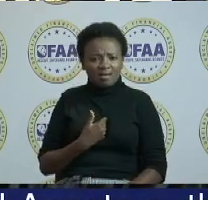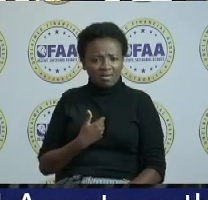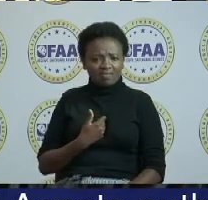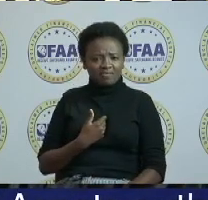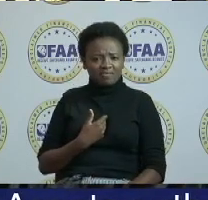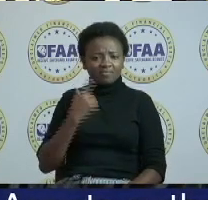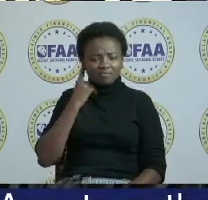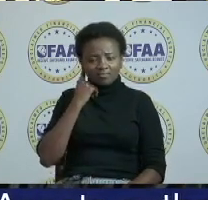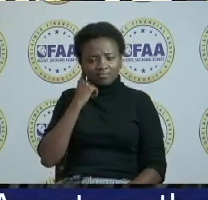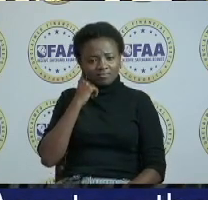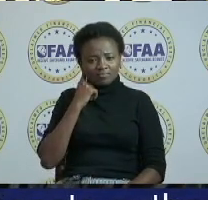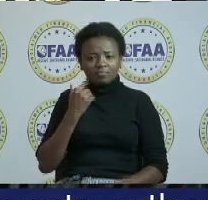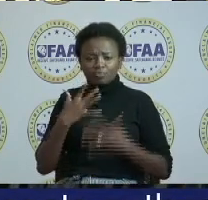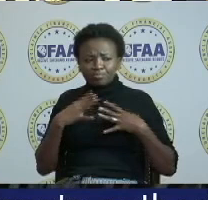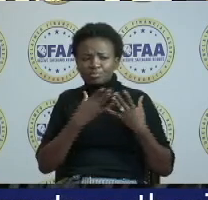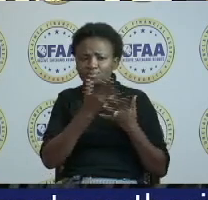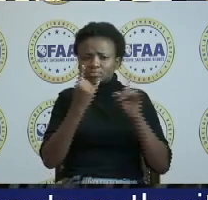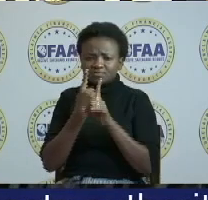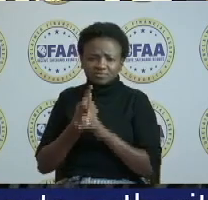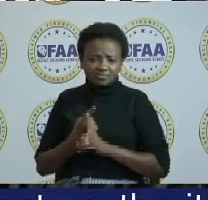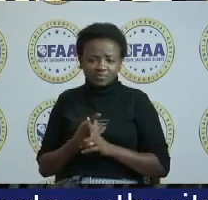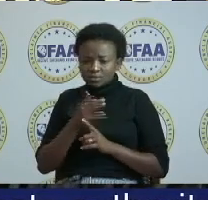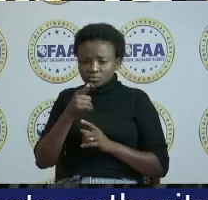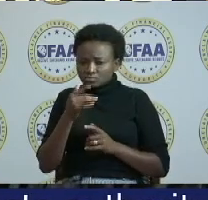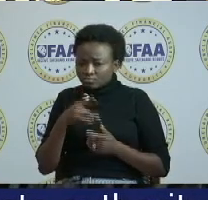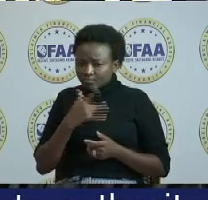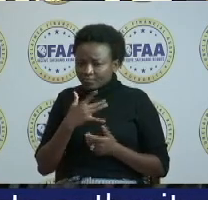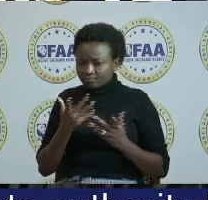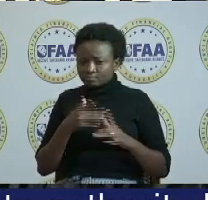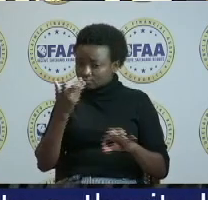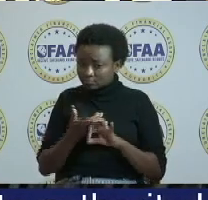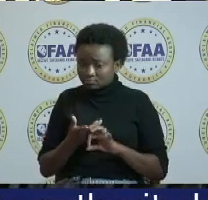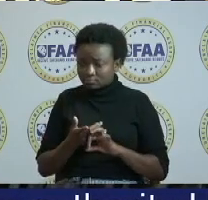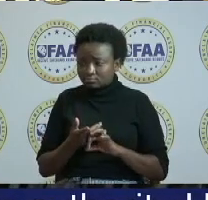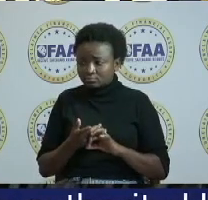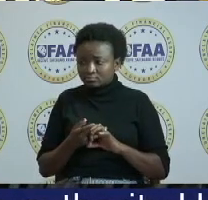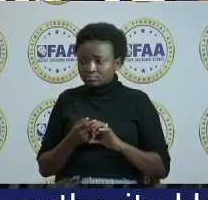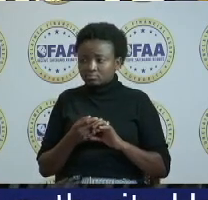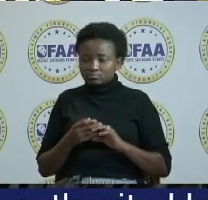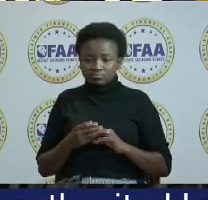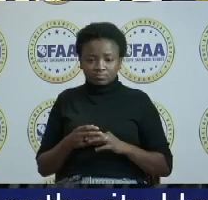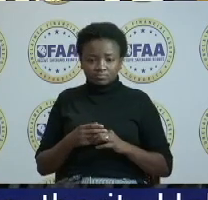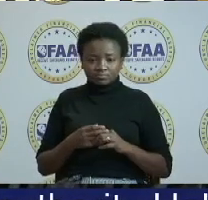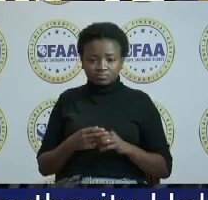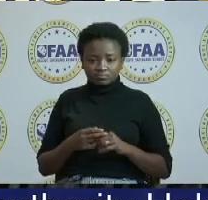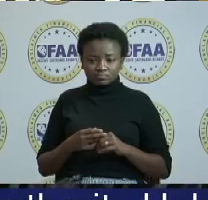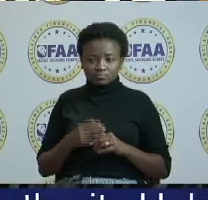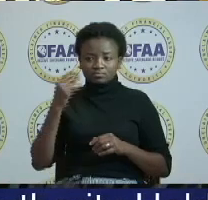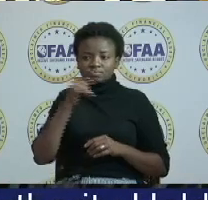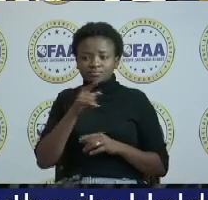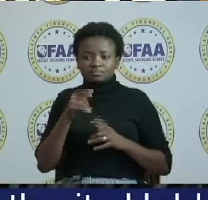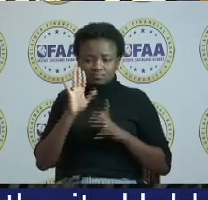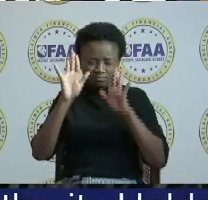their investment. How tough has it been on this journey in trying to make sure that the reunification, which is one of the core